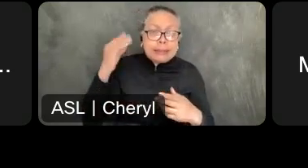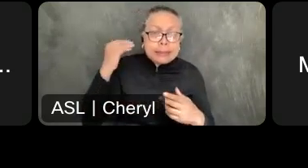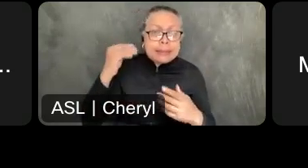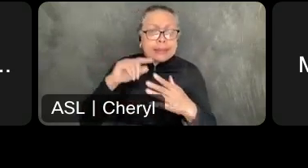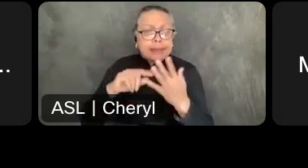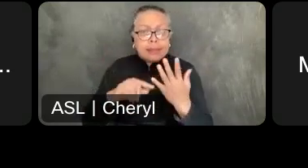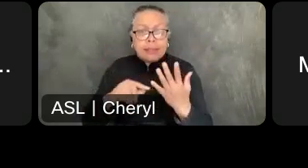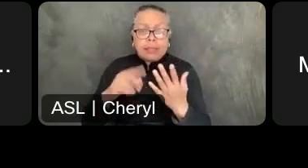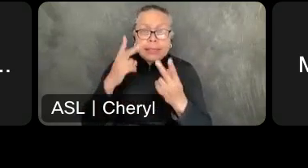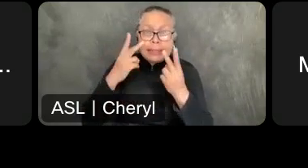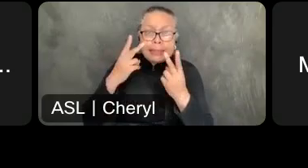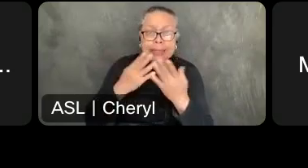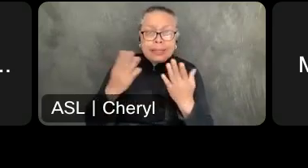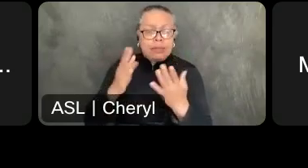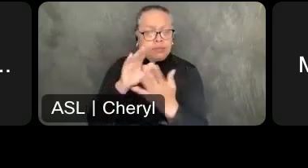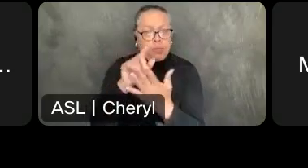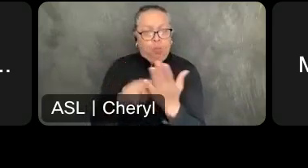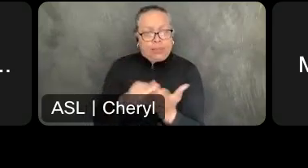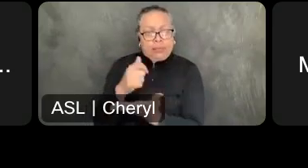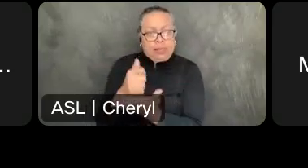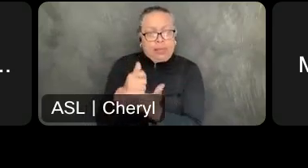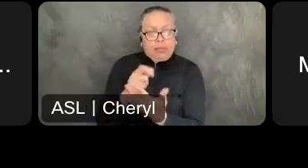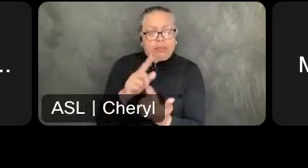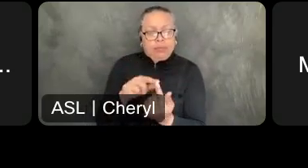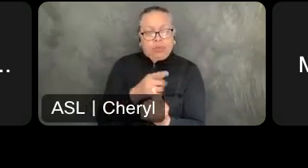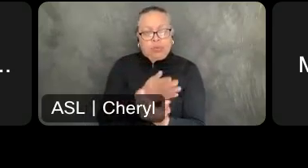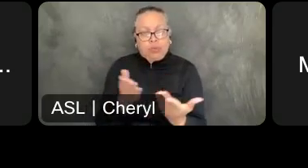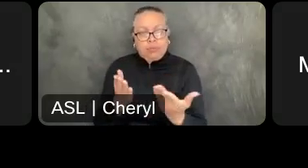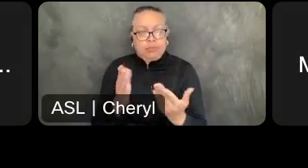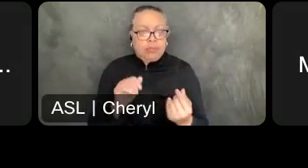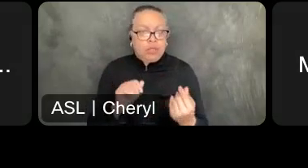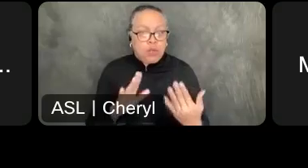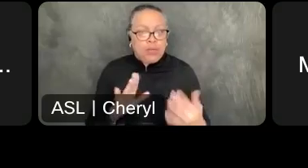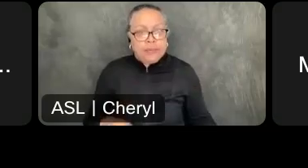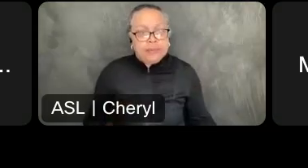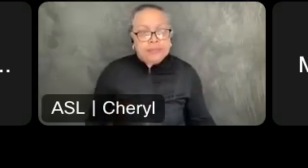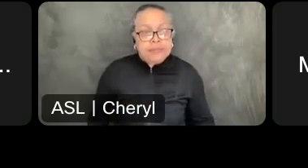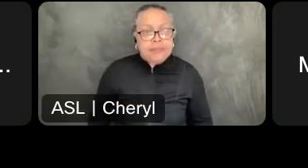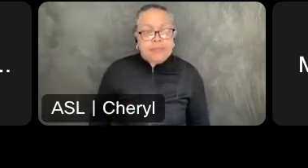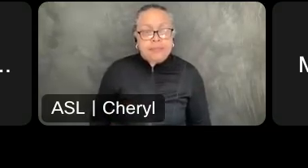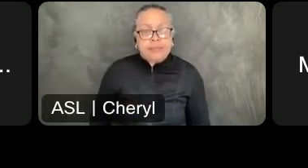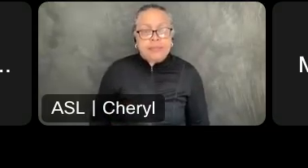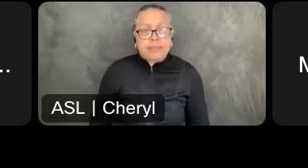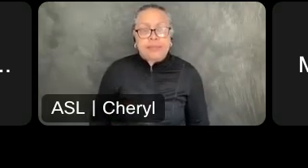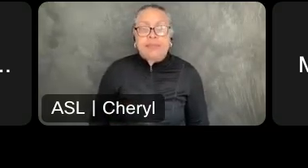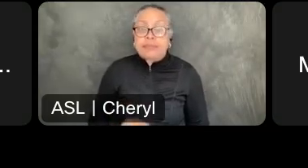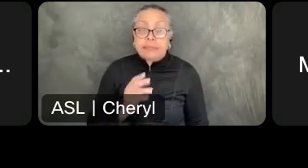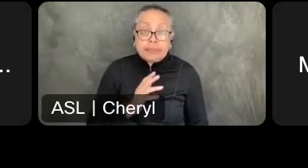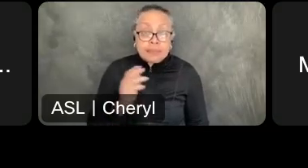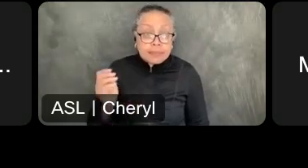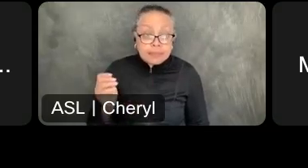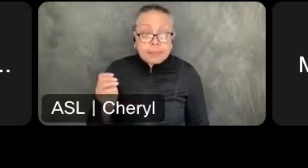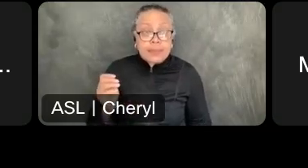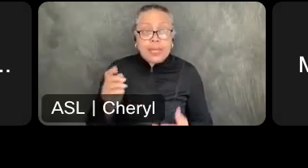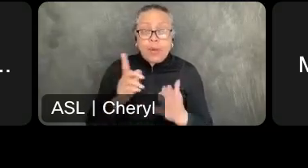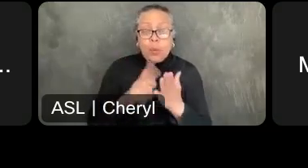found helpful in addressing the effects of trauma, as well as what has been found